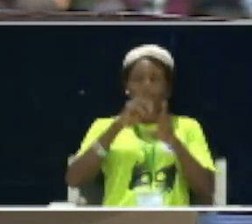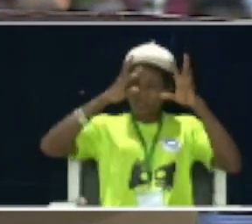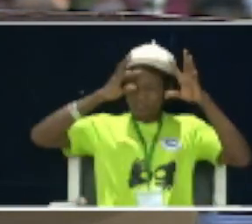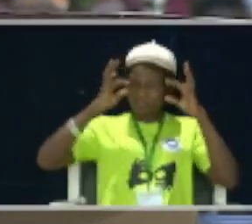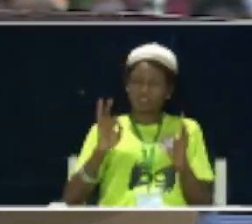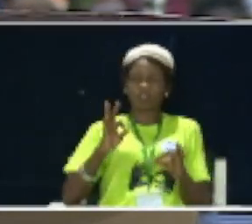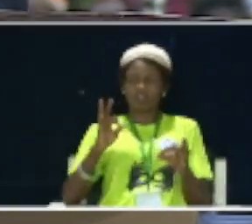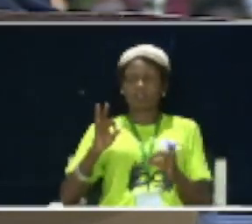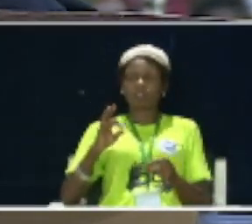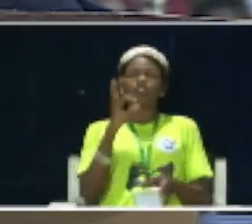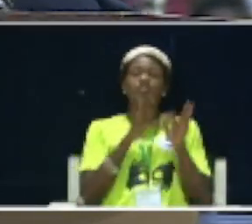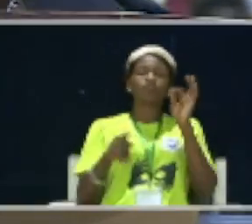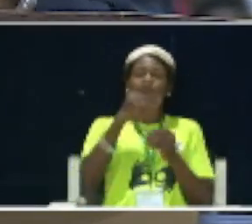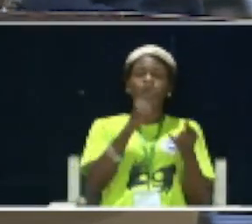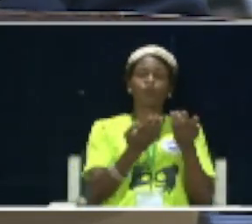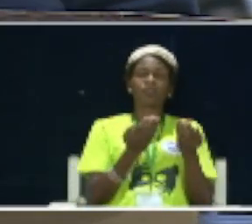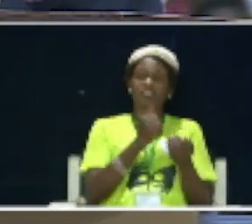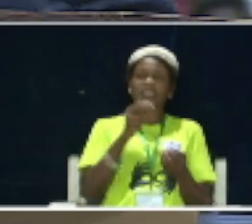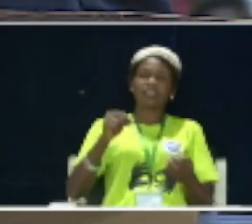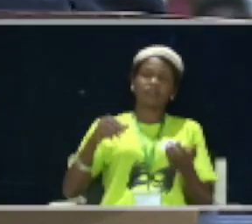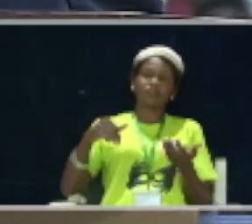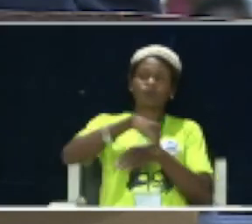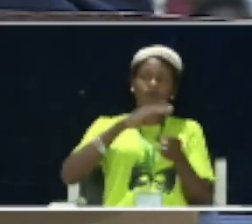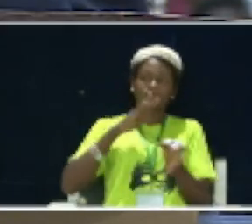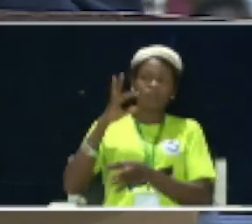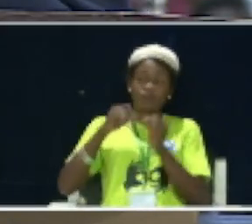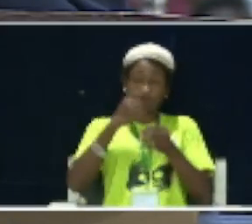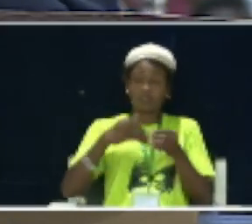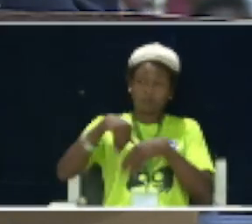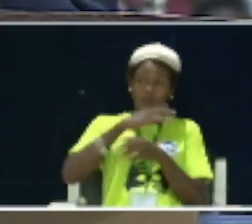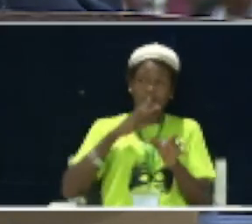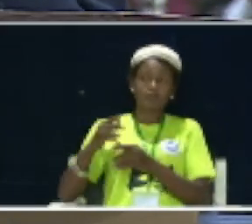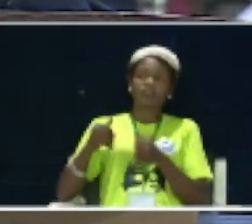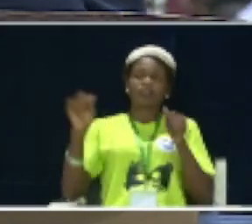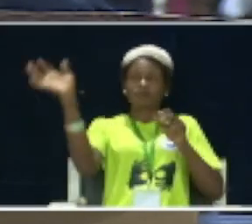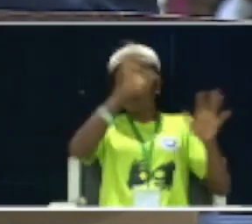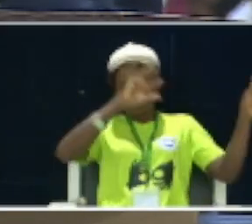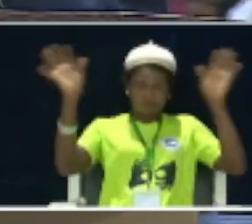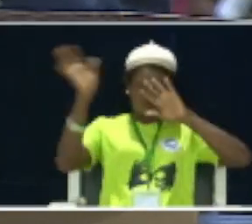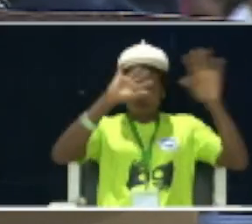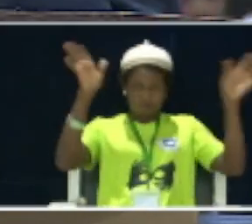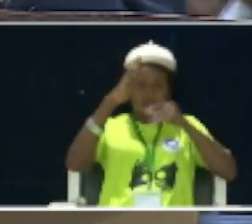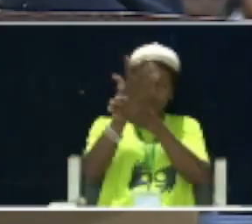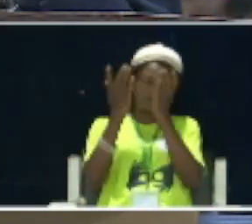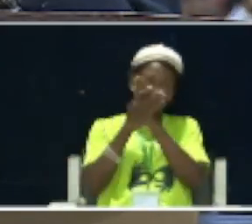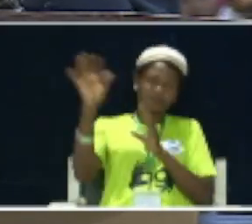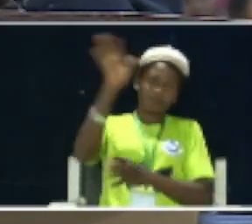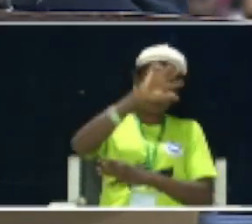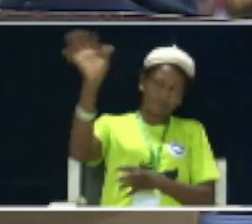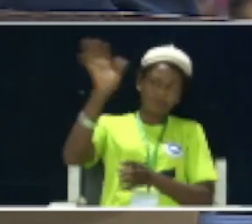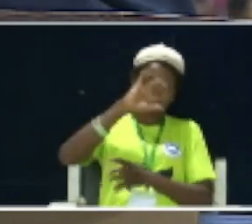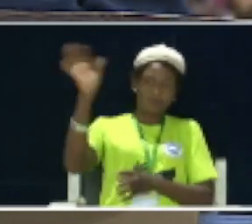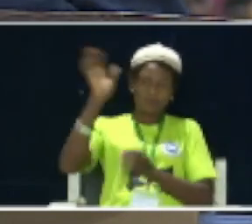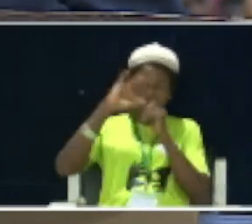intentional if you want an overflow. If you want an overflow, can I see you wave your hand? Then say it